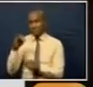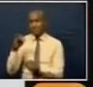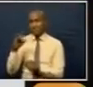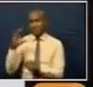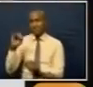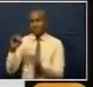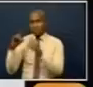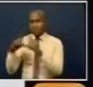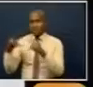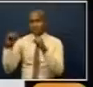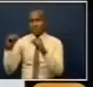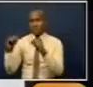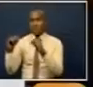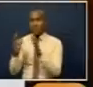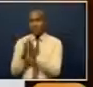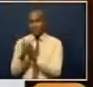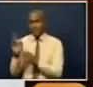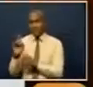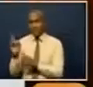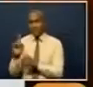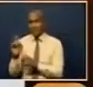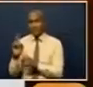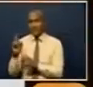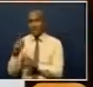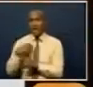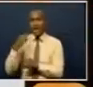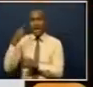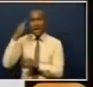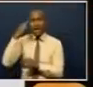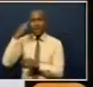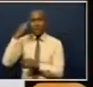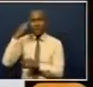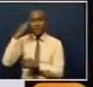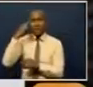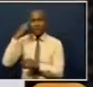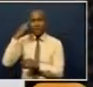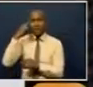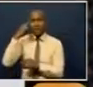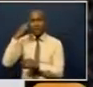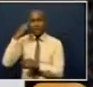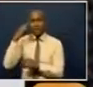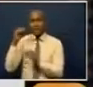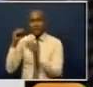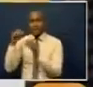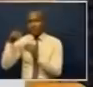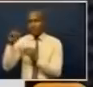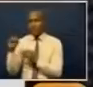conjunction with the Metropolitan Ministry. I remember Professor, what's his name, was a PS of